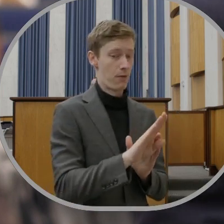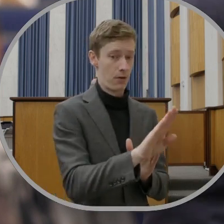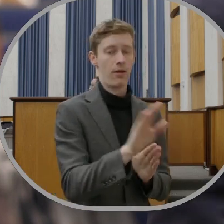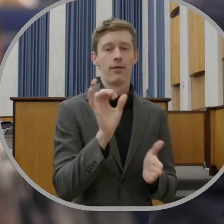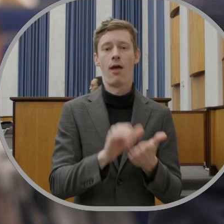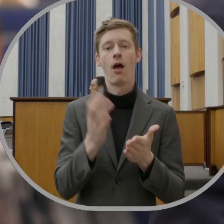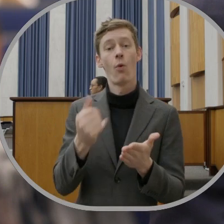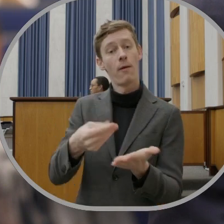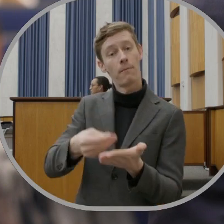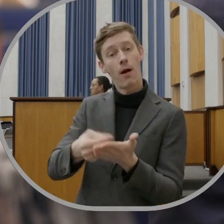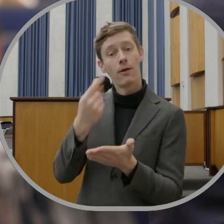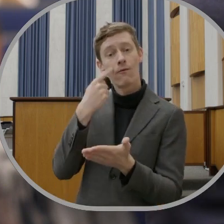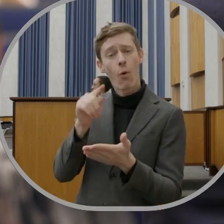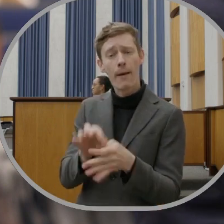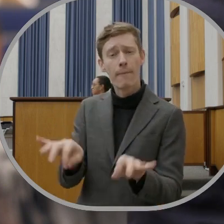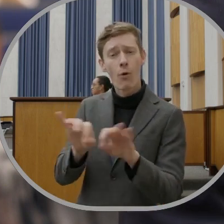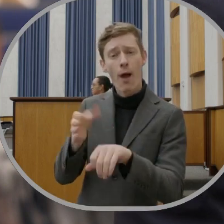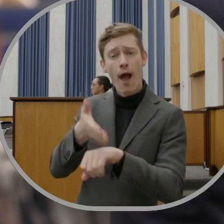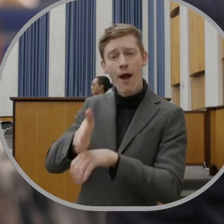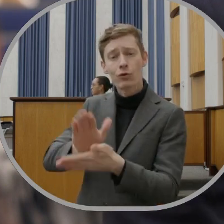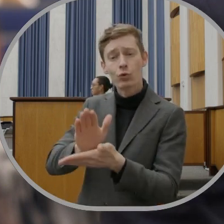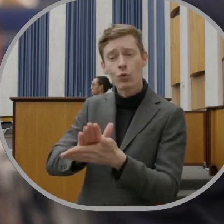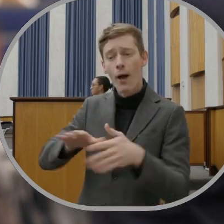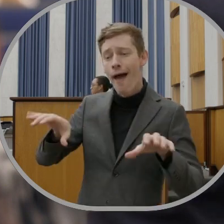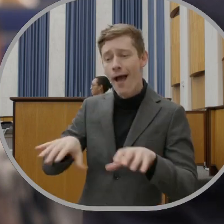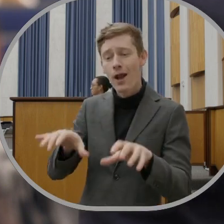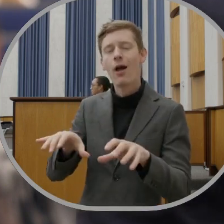levels for critical after-school efforts. That means